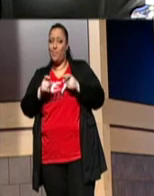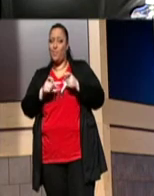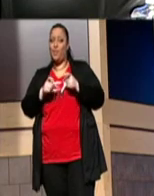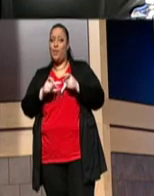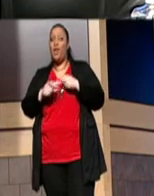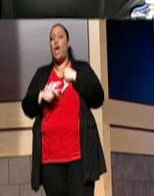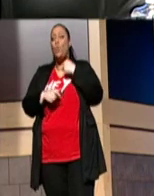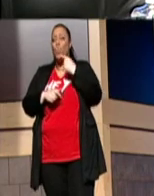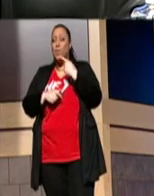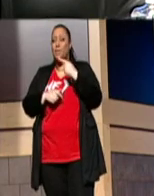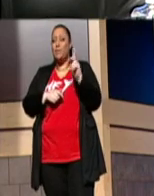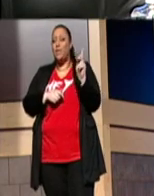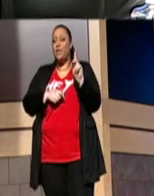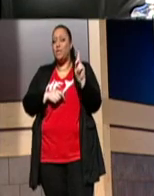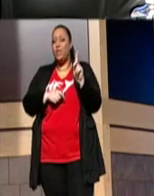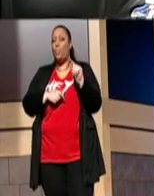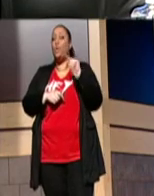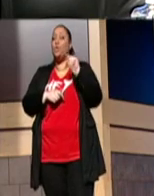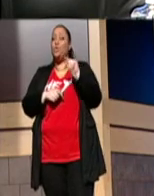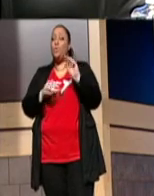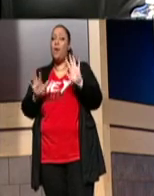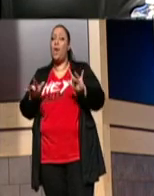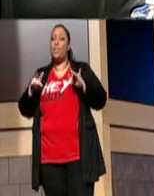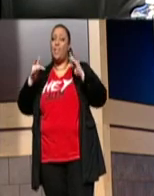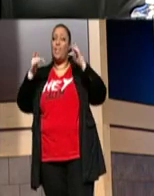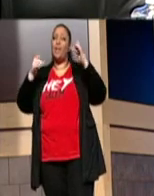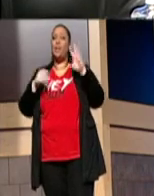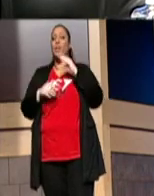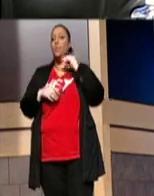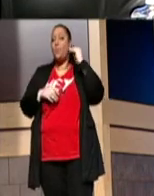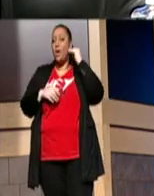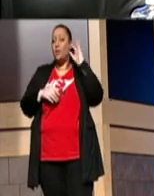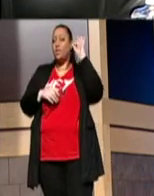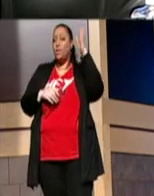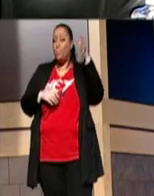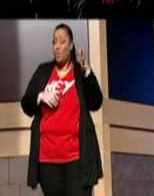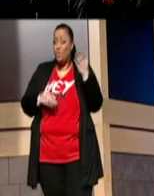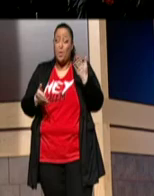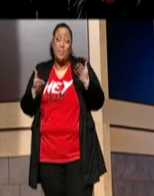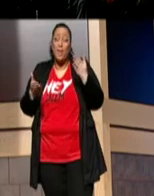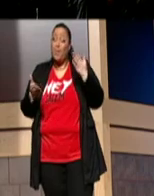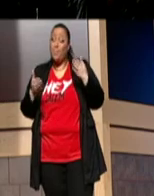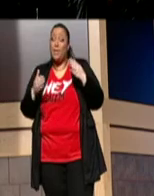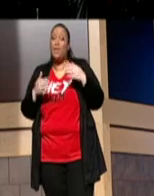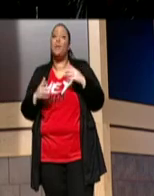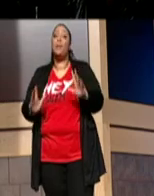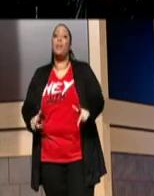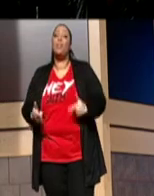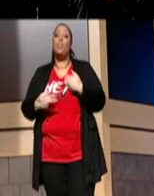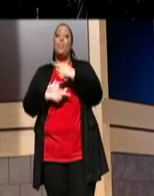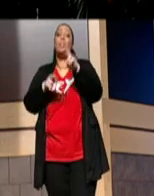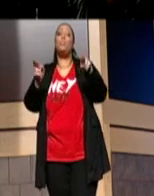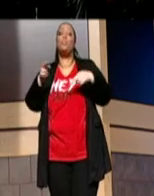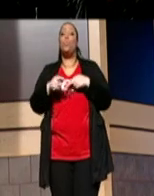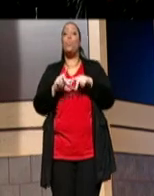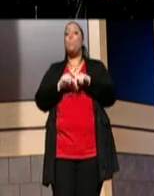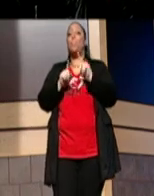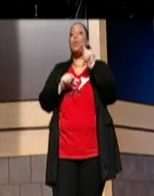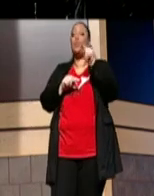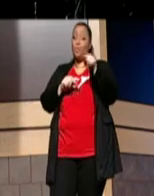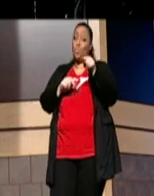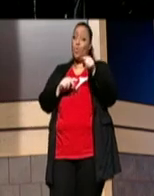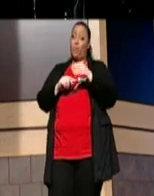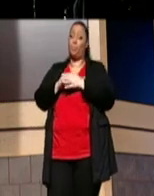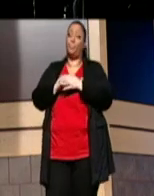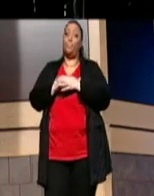someone right now, you're the light in your house. Yes. The preacher may not be there in your living room, but you are the light. I'd